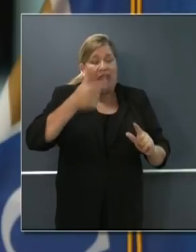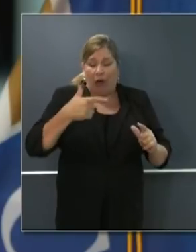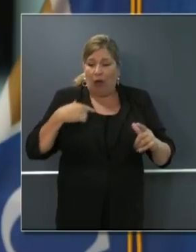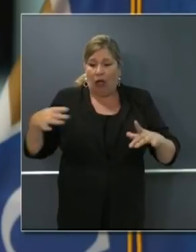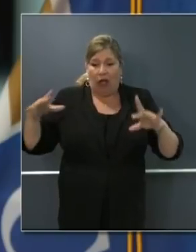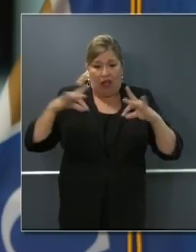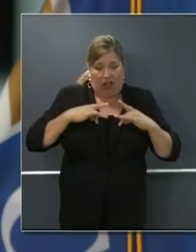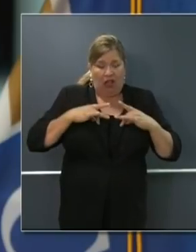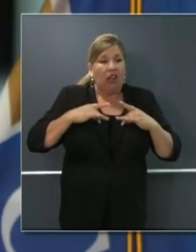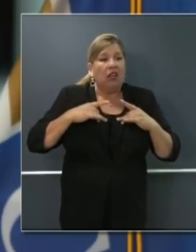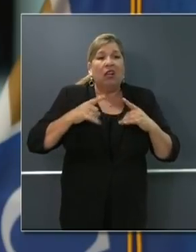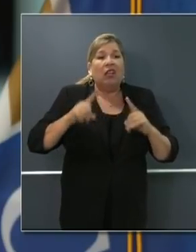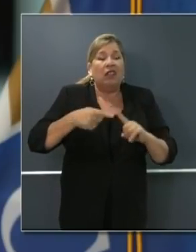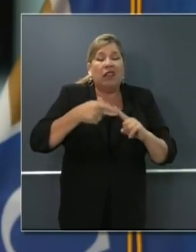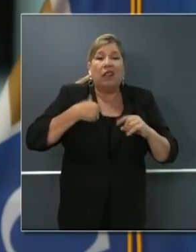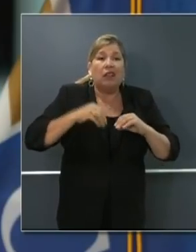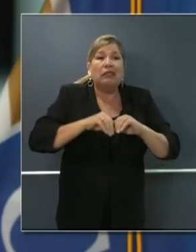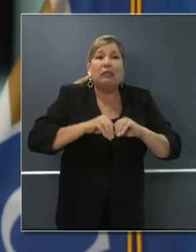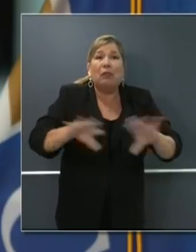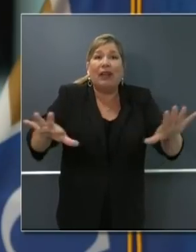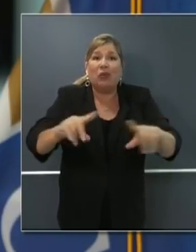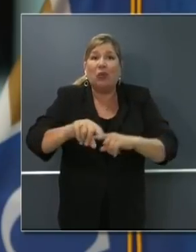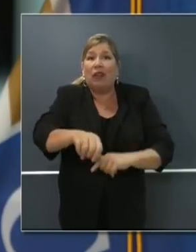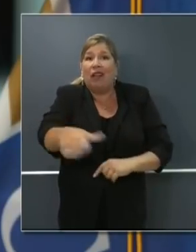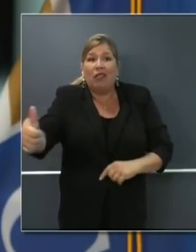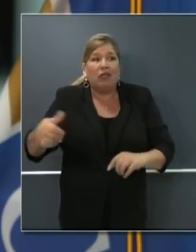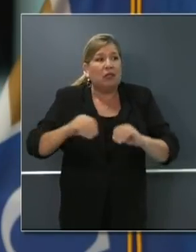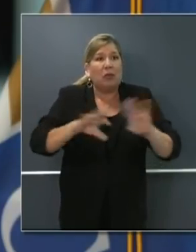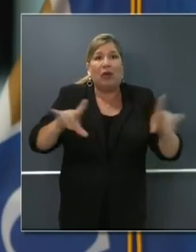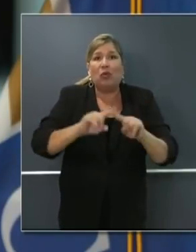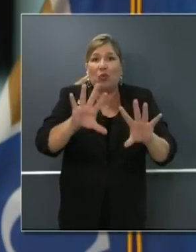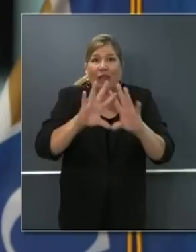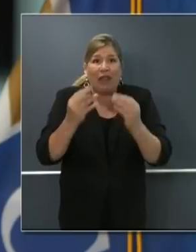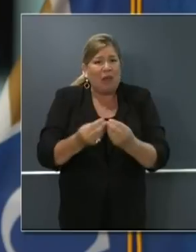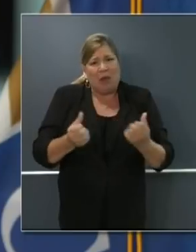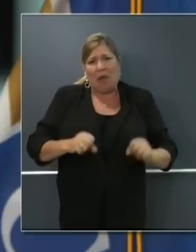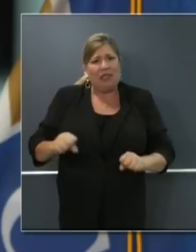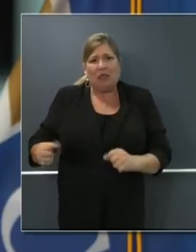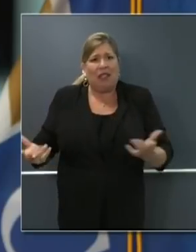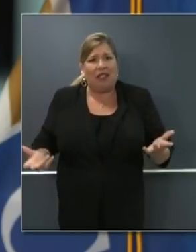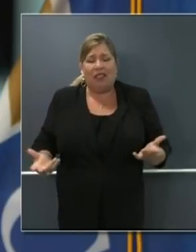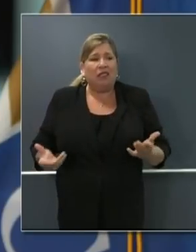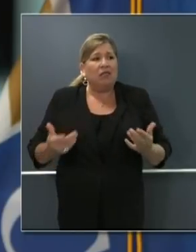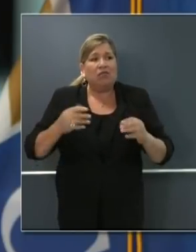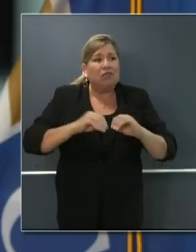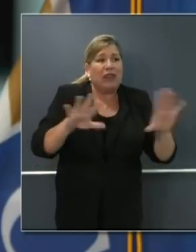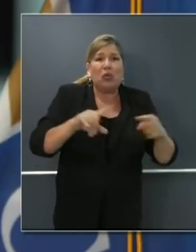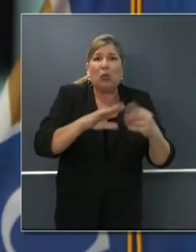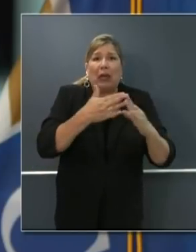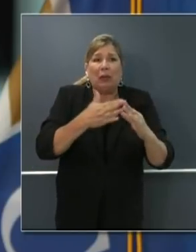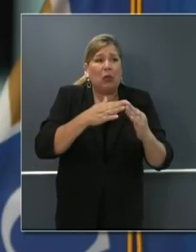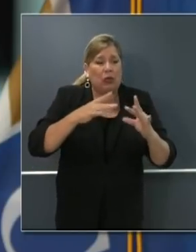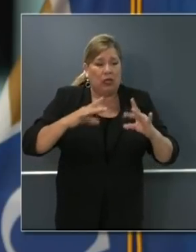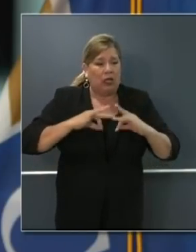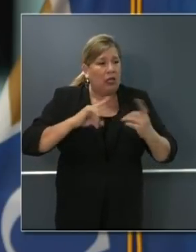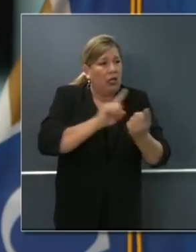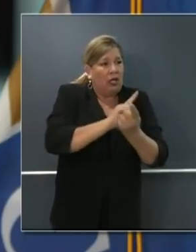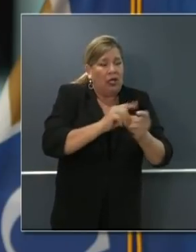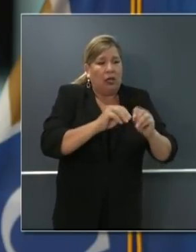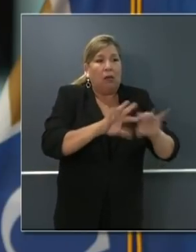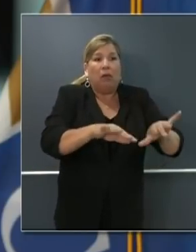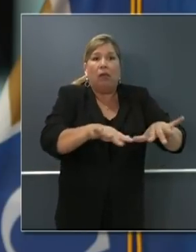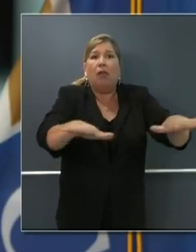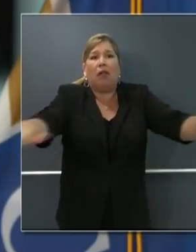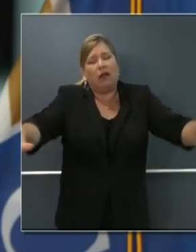the disease, be asymptomatic, and now spreading it to your loved ones back into the community. And so that's why we really